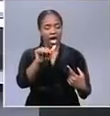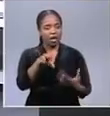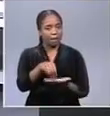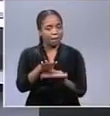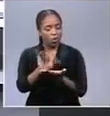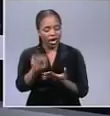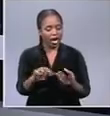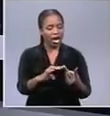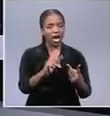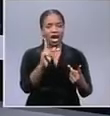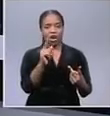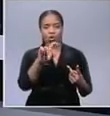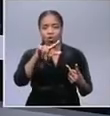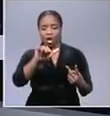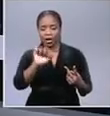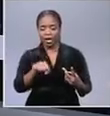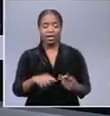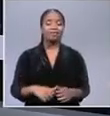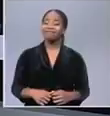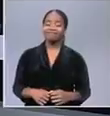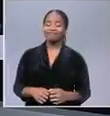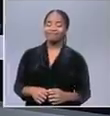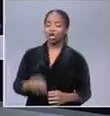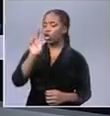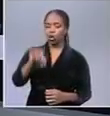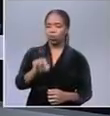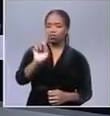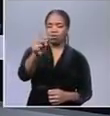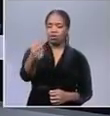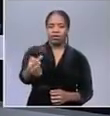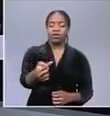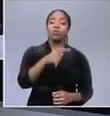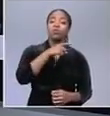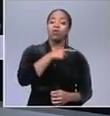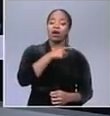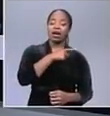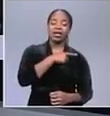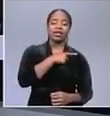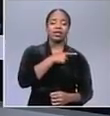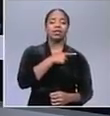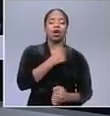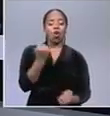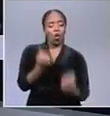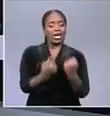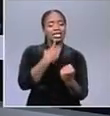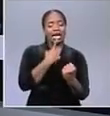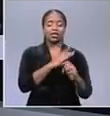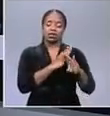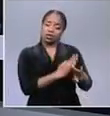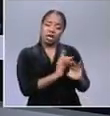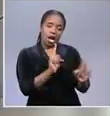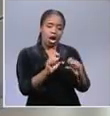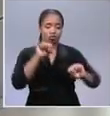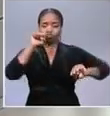again? Well, if NUMSA has its way, the short answer, Sally, is no. But essentially, the Labour Court has rendered the strike illegal.